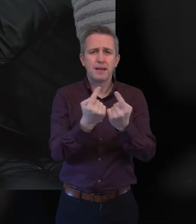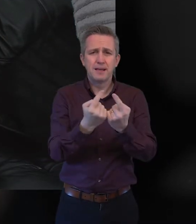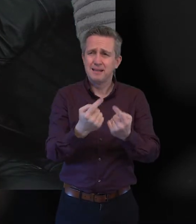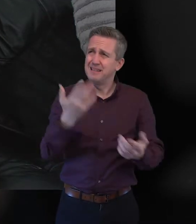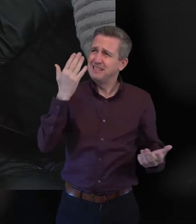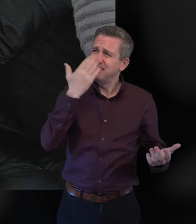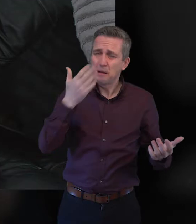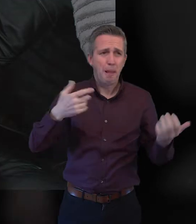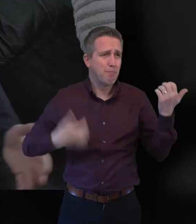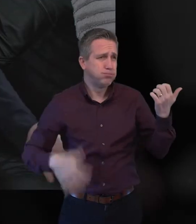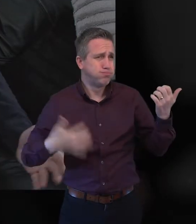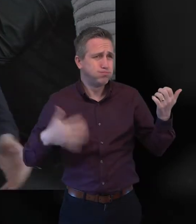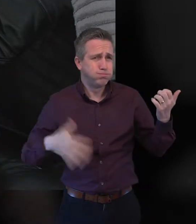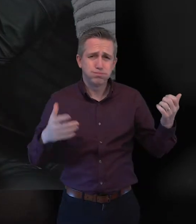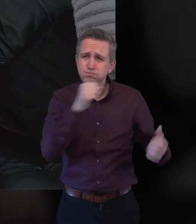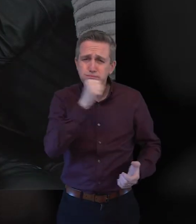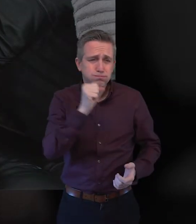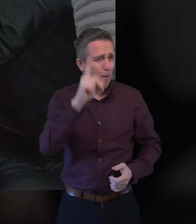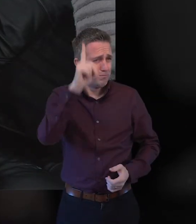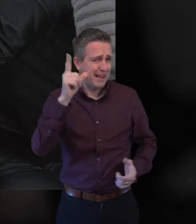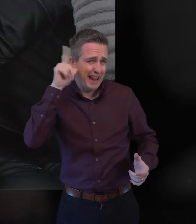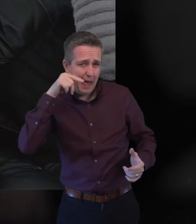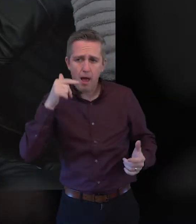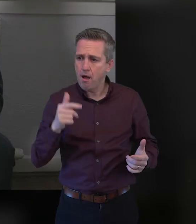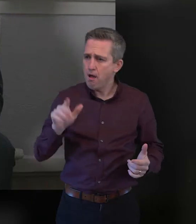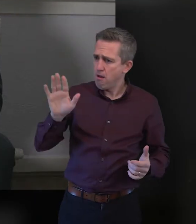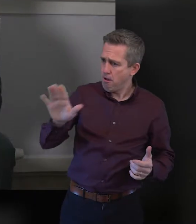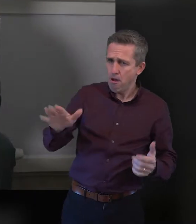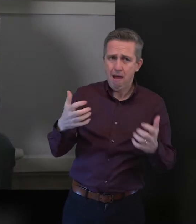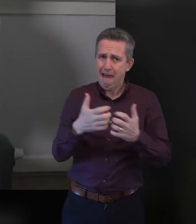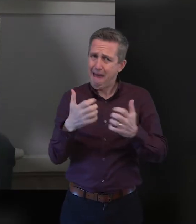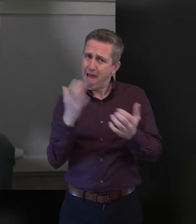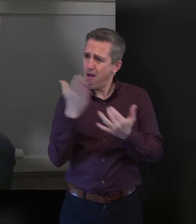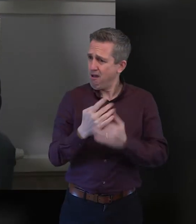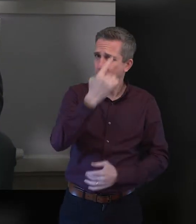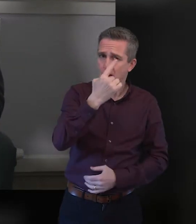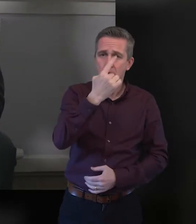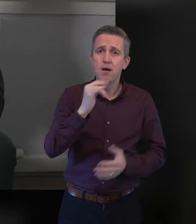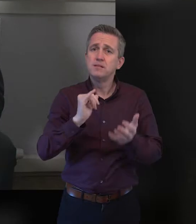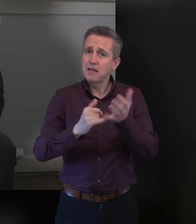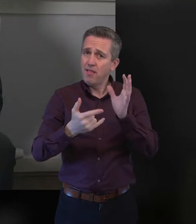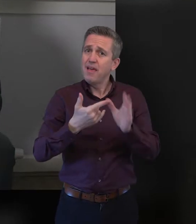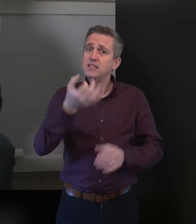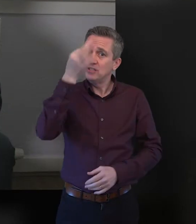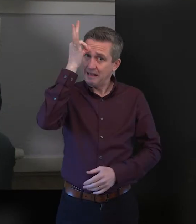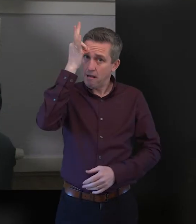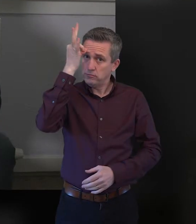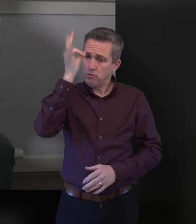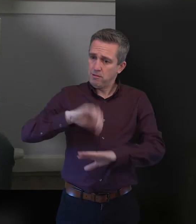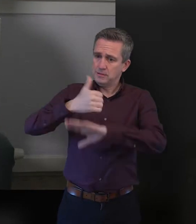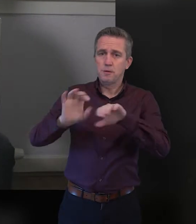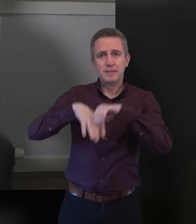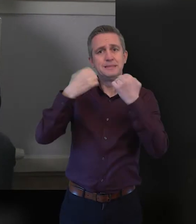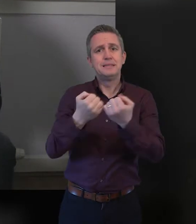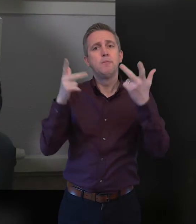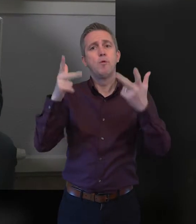Glastonbury by the sounds of it. I mean, what are we going to do about that? Well, South Ayrshire Council's got an anti-social behaviour team. I mean, I'm more